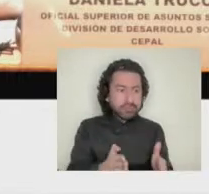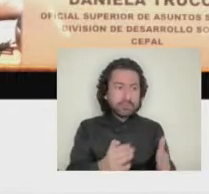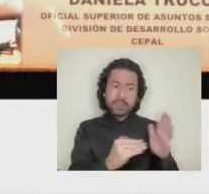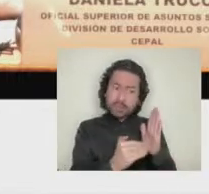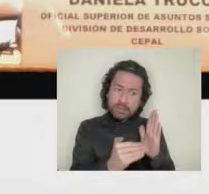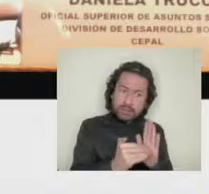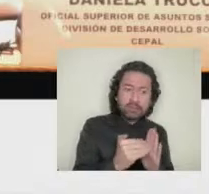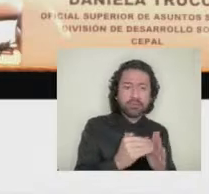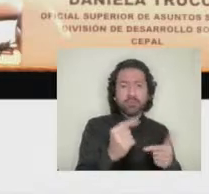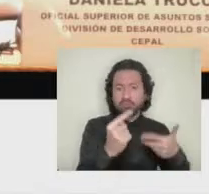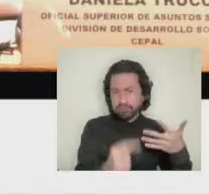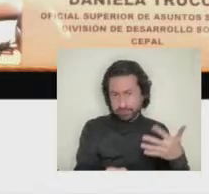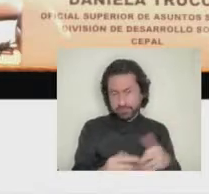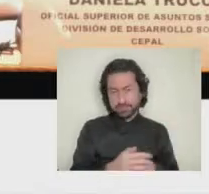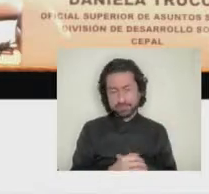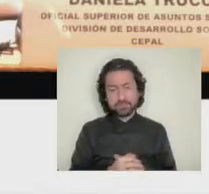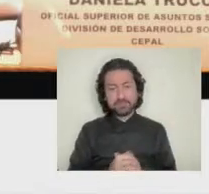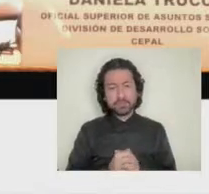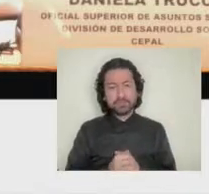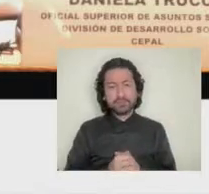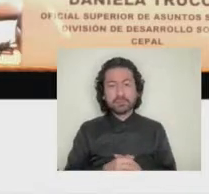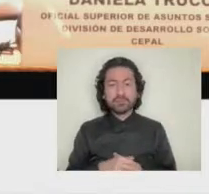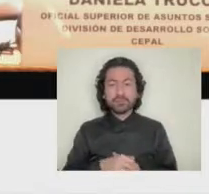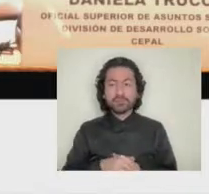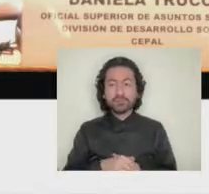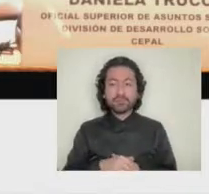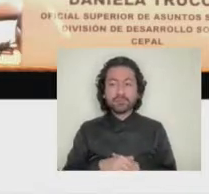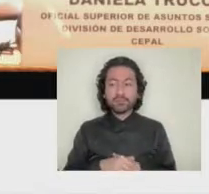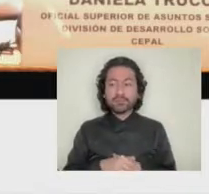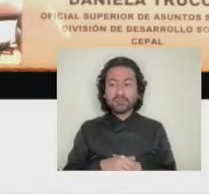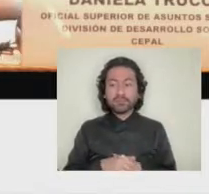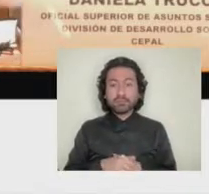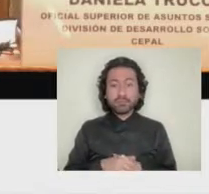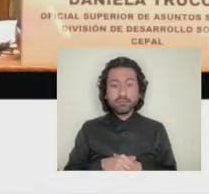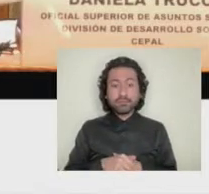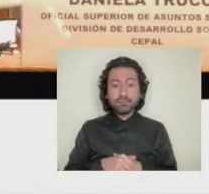organizing the many dimensions and concepts in this discussion,